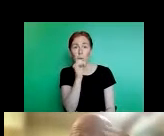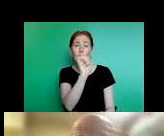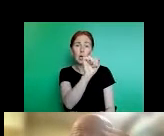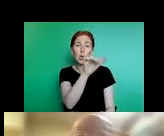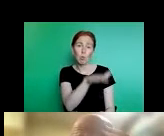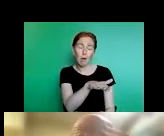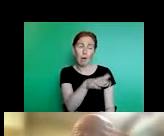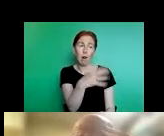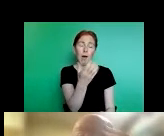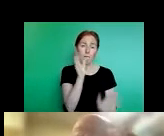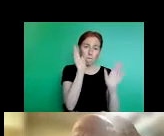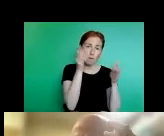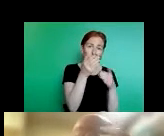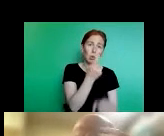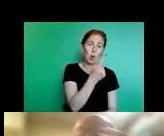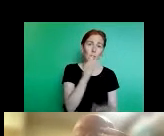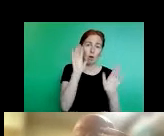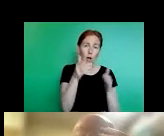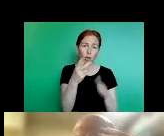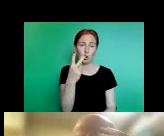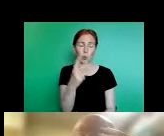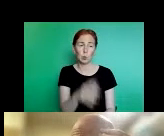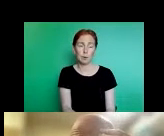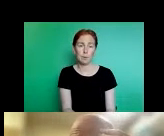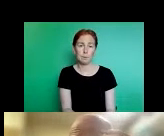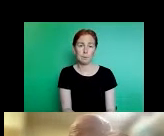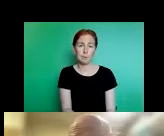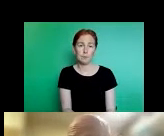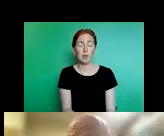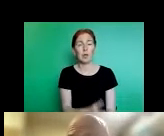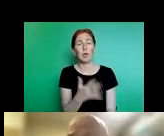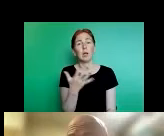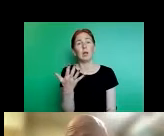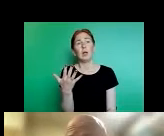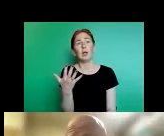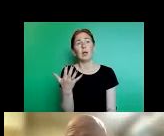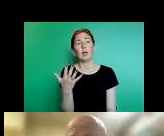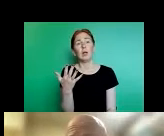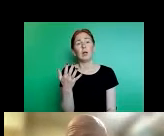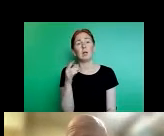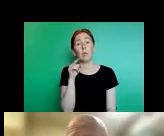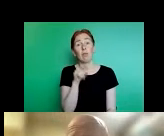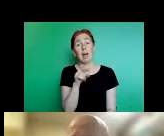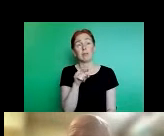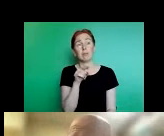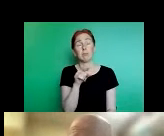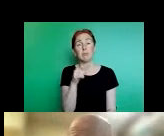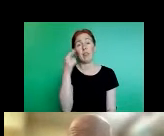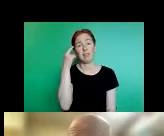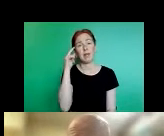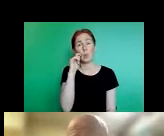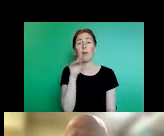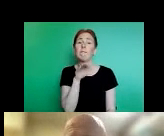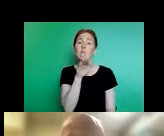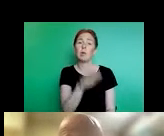like that. And that clearly is, you know, an era that's coming. Now, at the